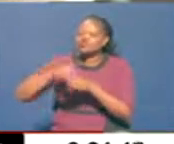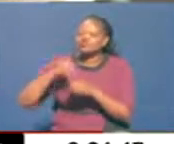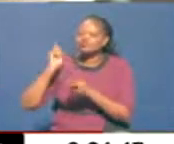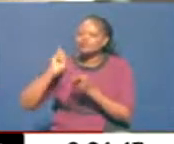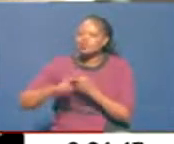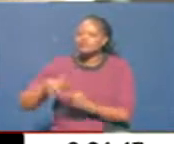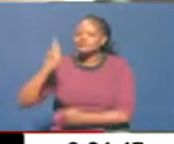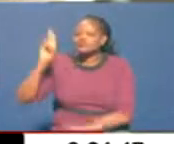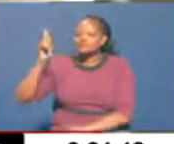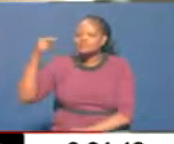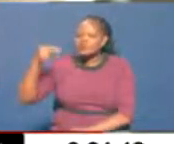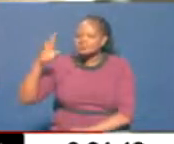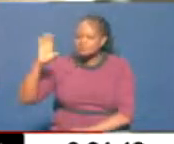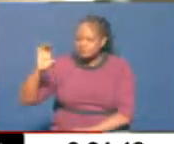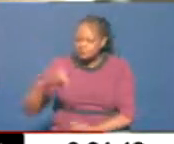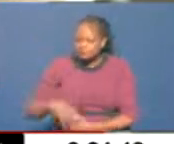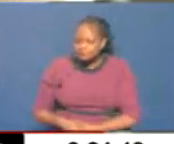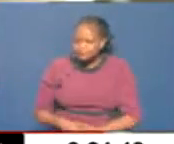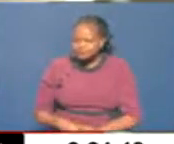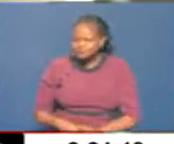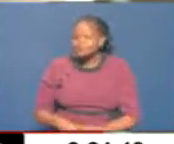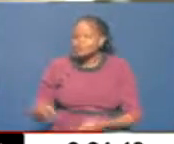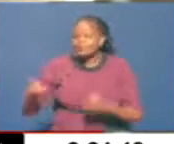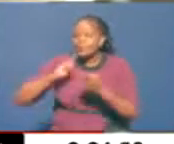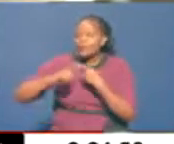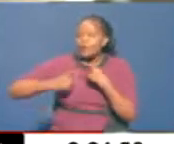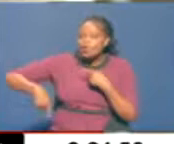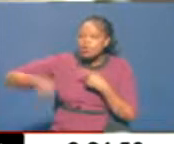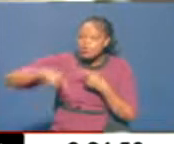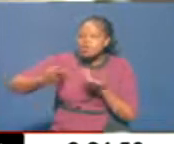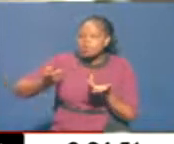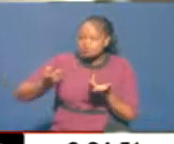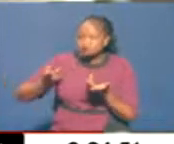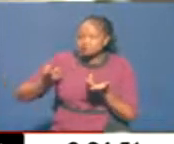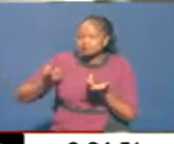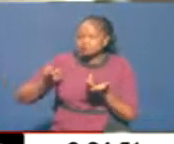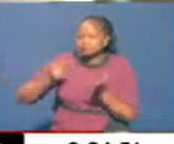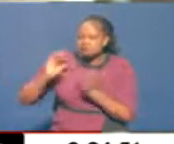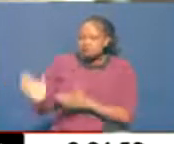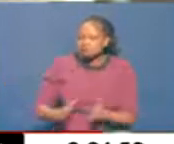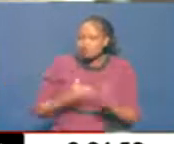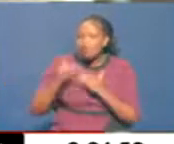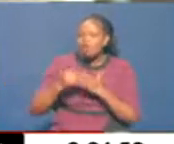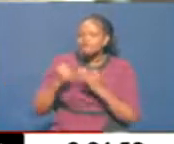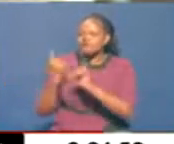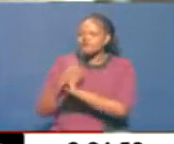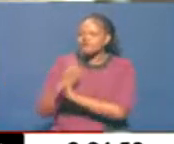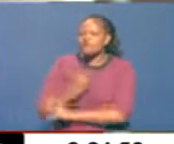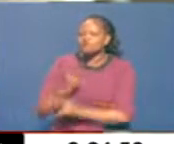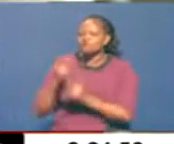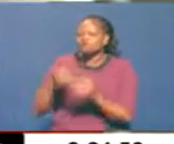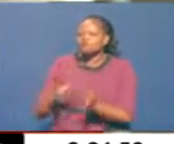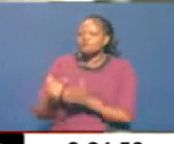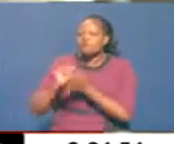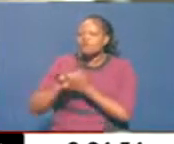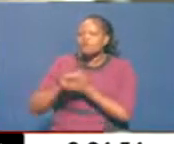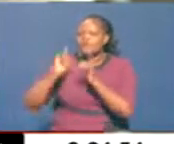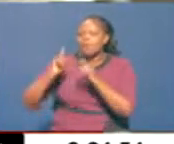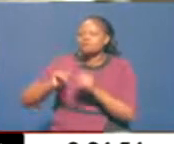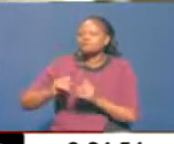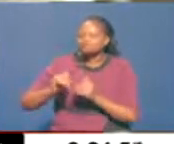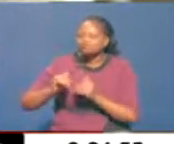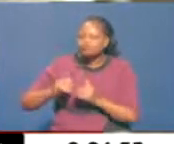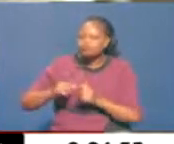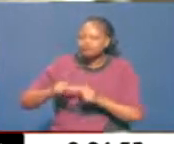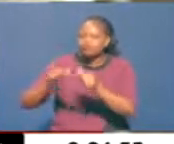UHC. And when we, were putting in place all the different platforms that would move this program ahead,